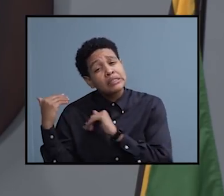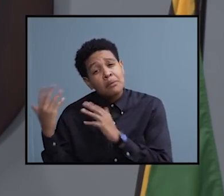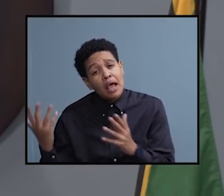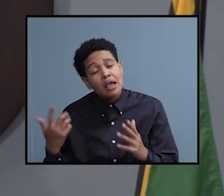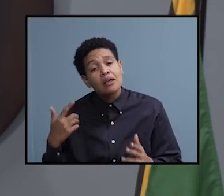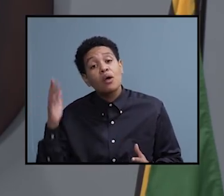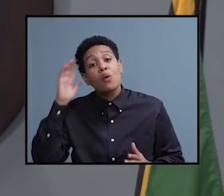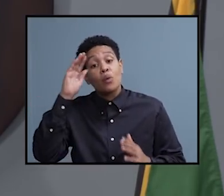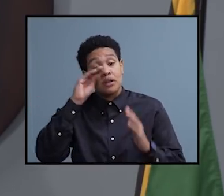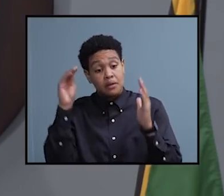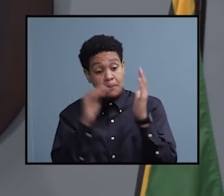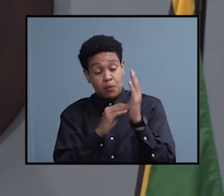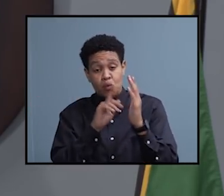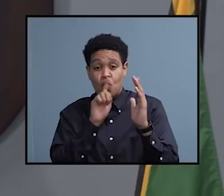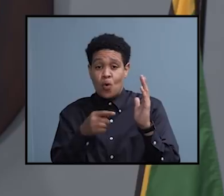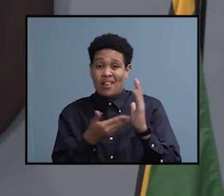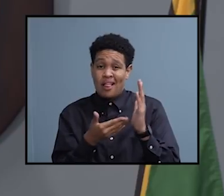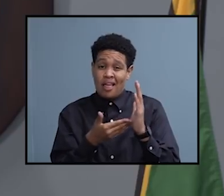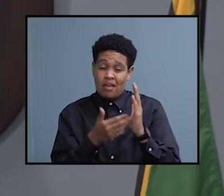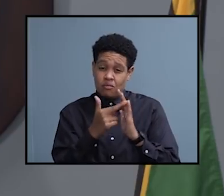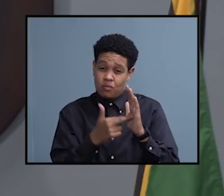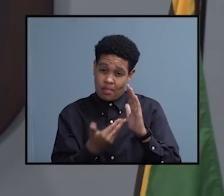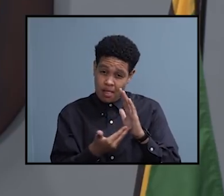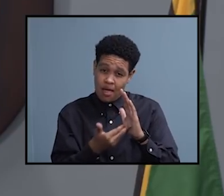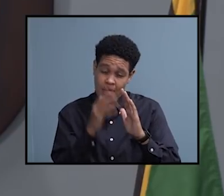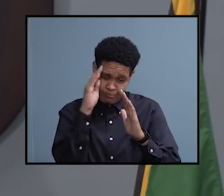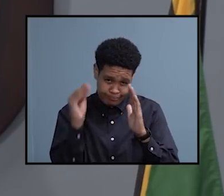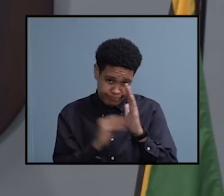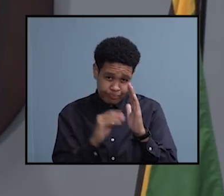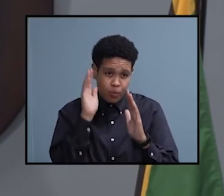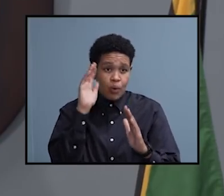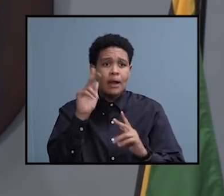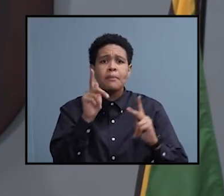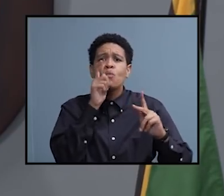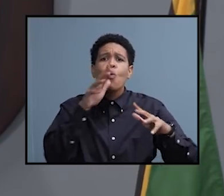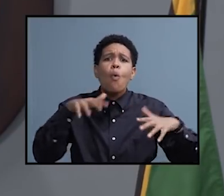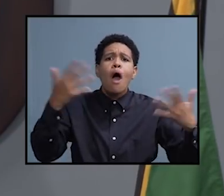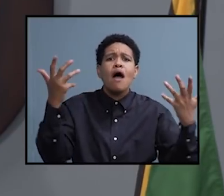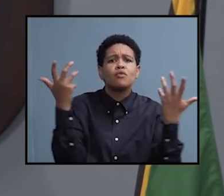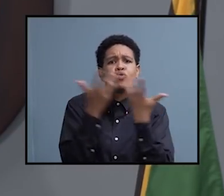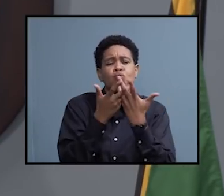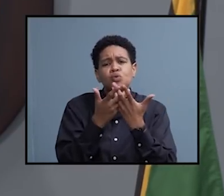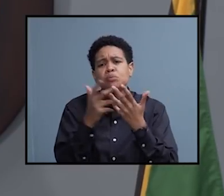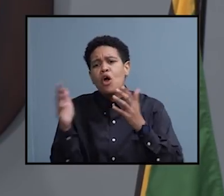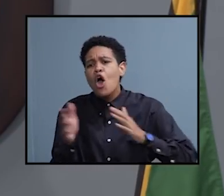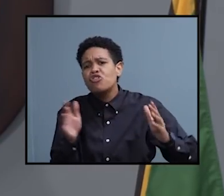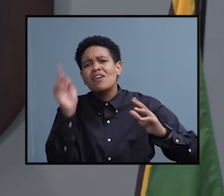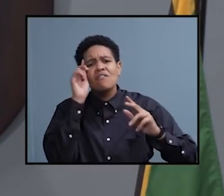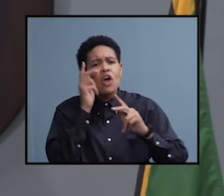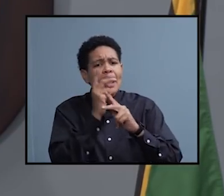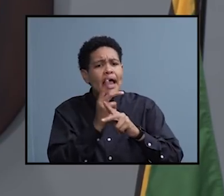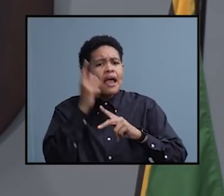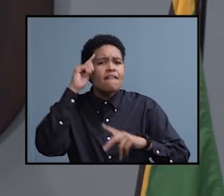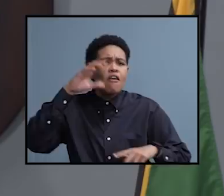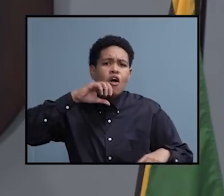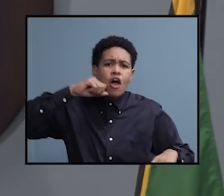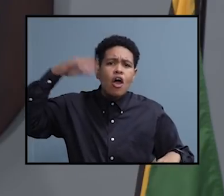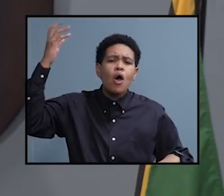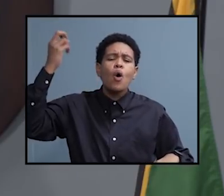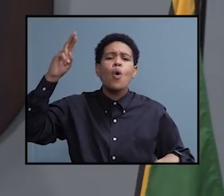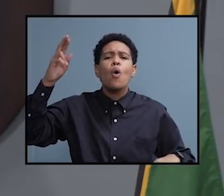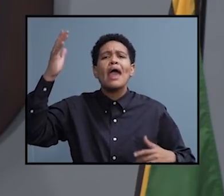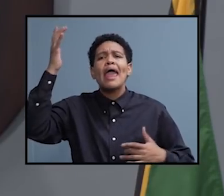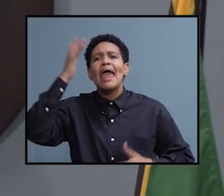be put in the orders. Persons who have no suitable arrangements for caring for an elderly or ailing